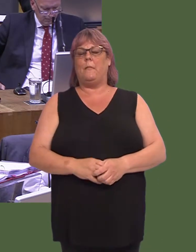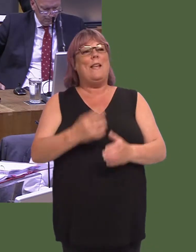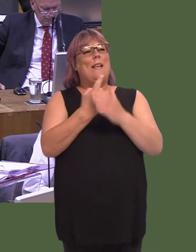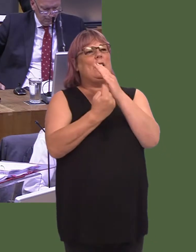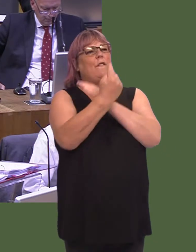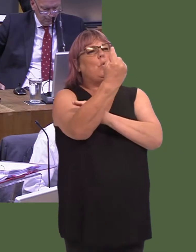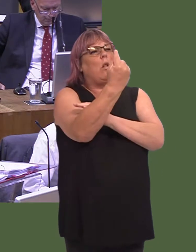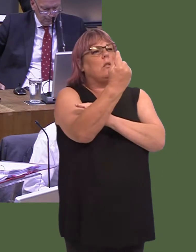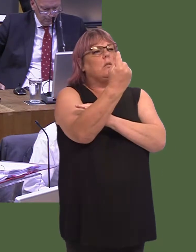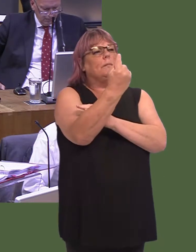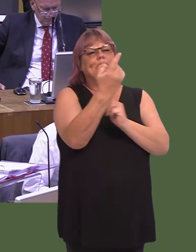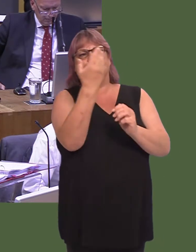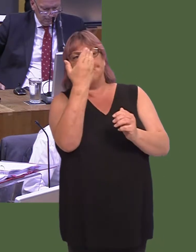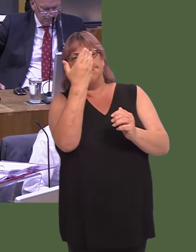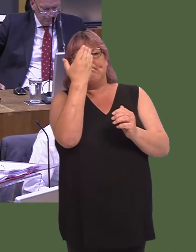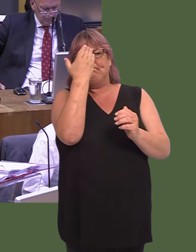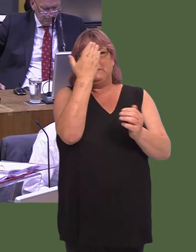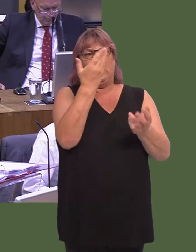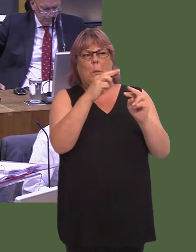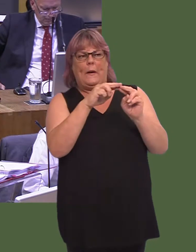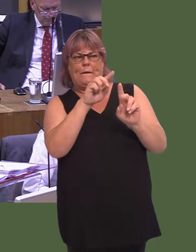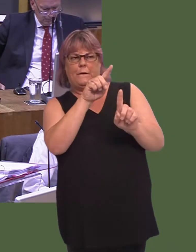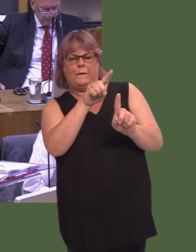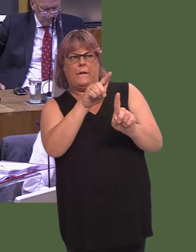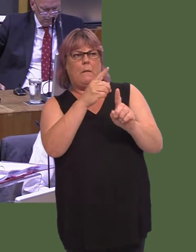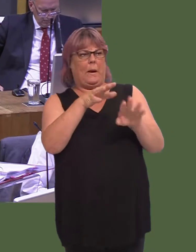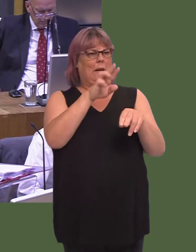understand on an individual basis whether somebody